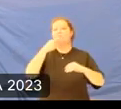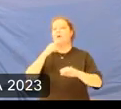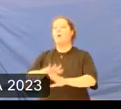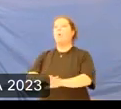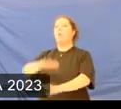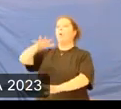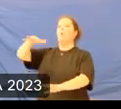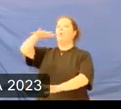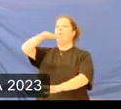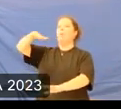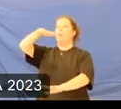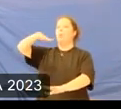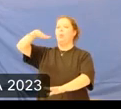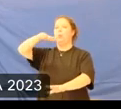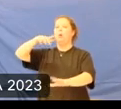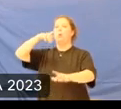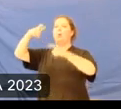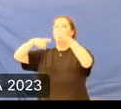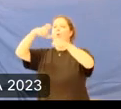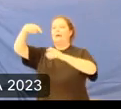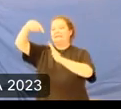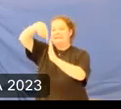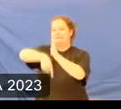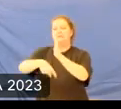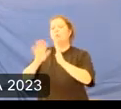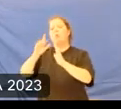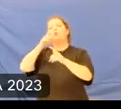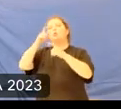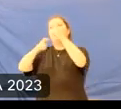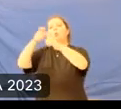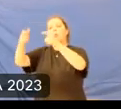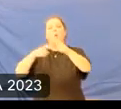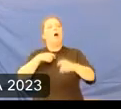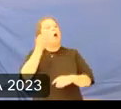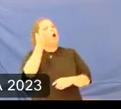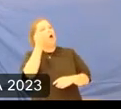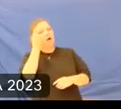quantifiers, negation, general vocabulary, and so on. But